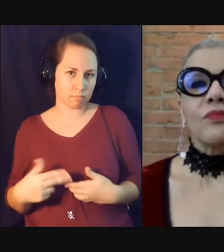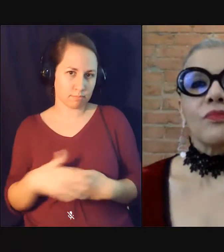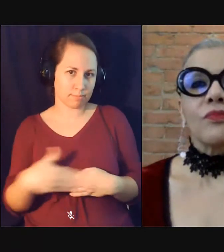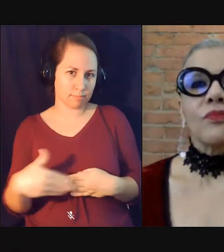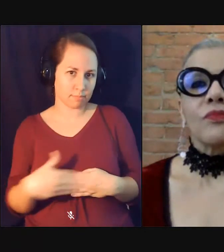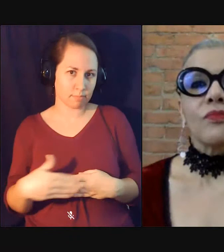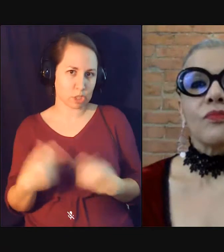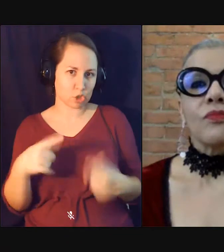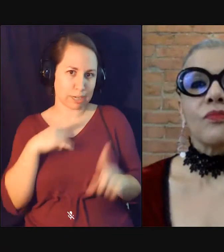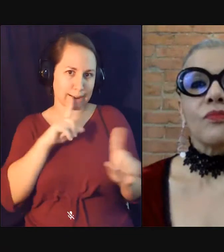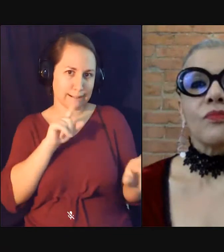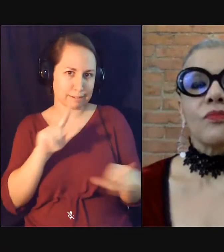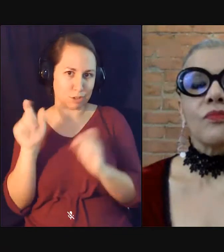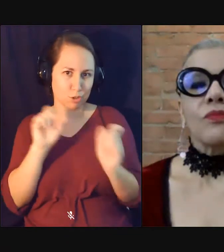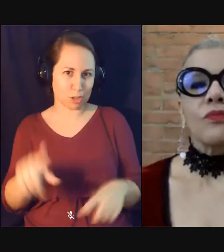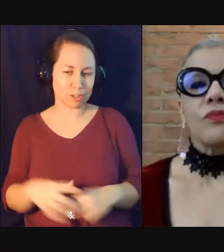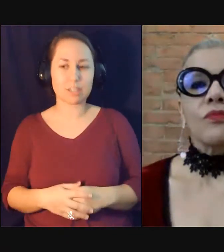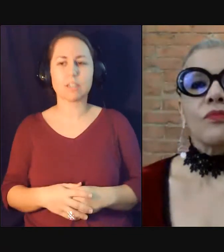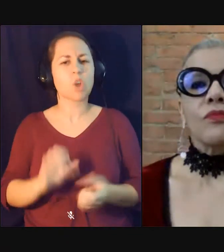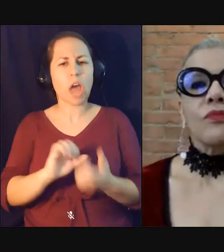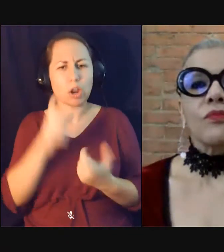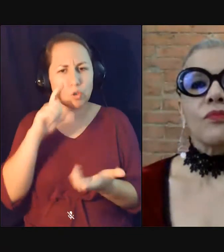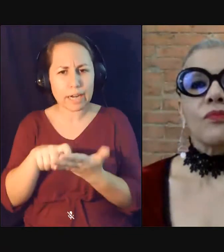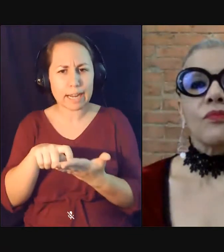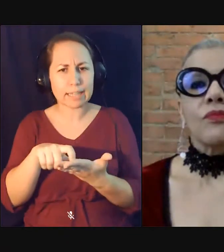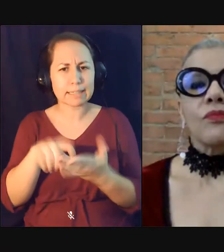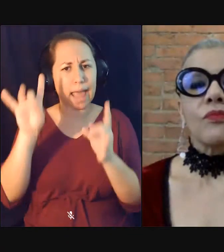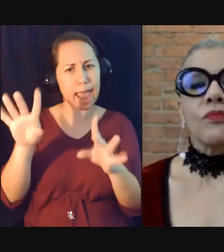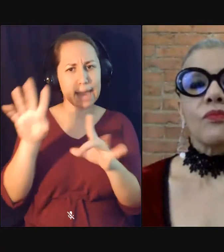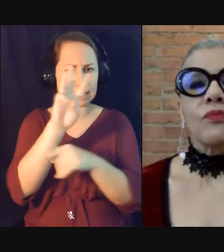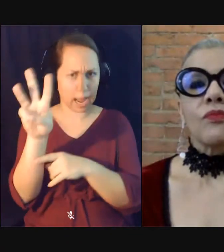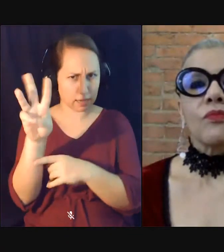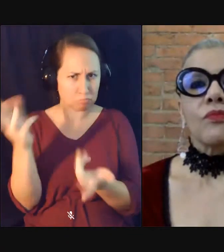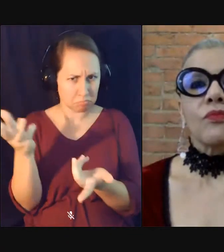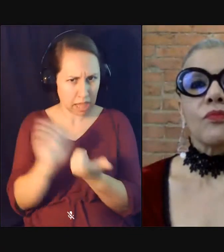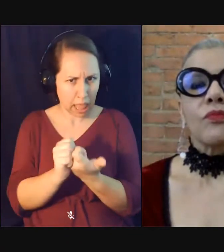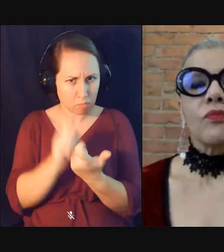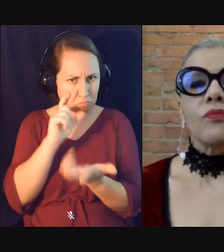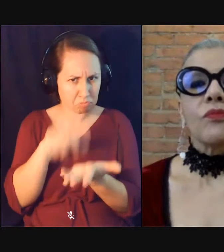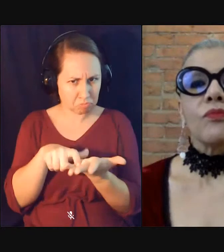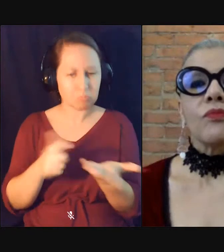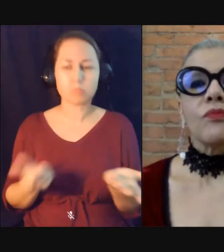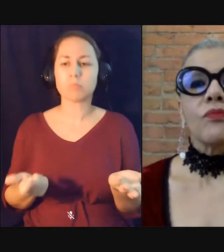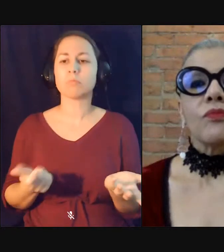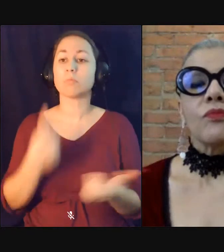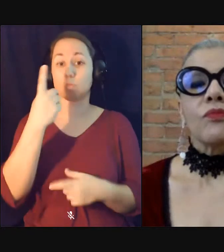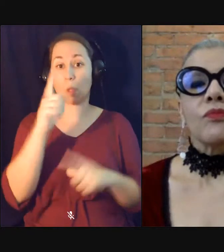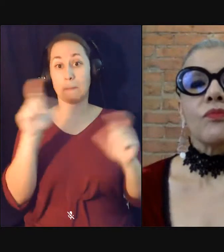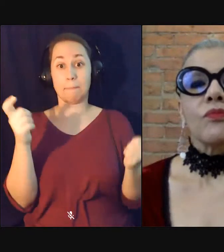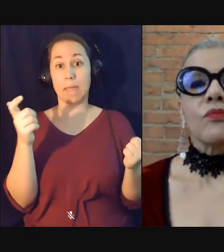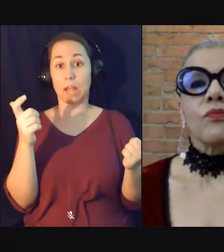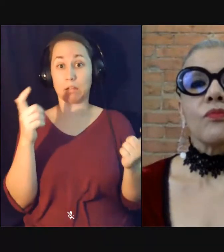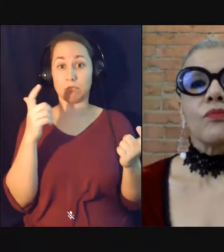Is how do you recognize a hate site? And one of the big ways that one of the big distinguishing features of a hate site that I